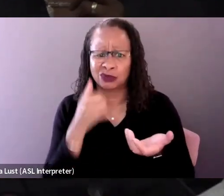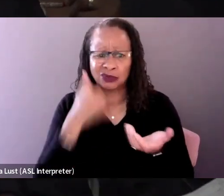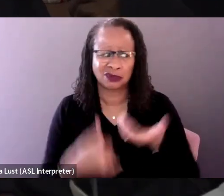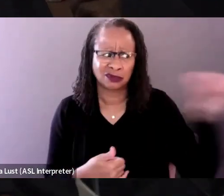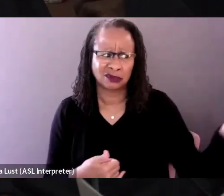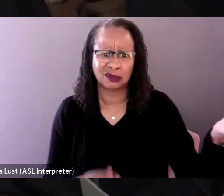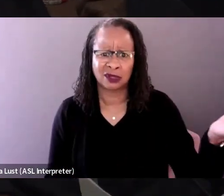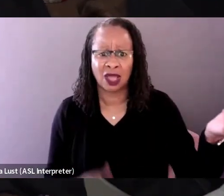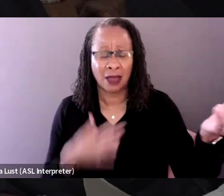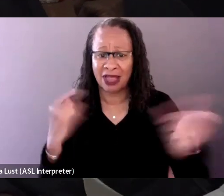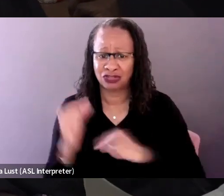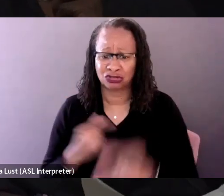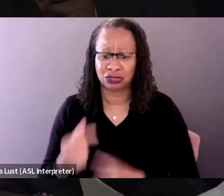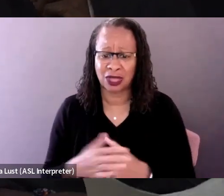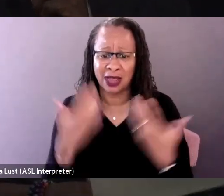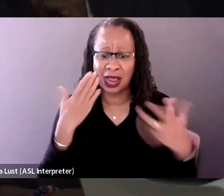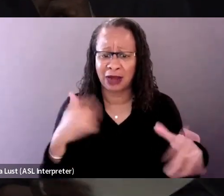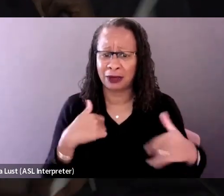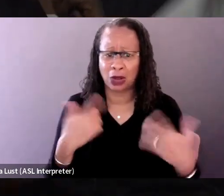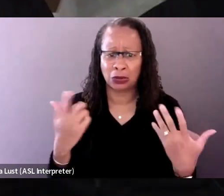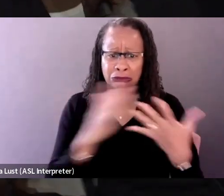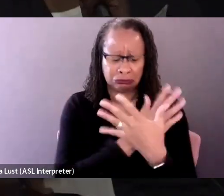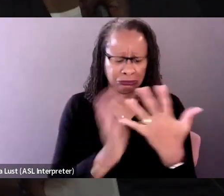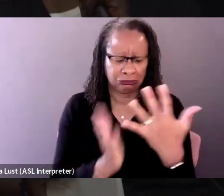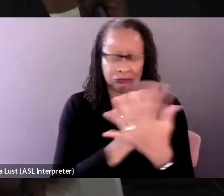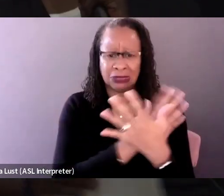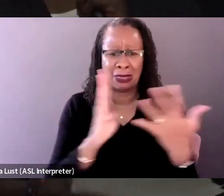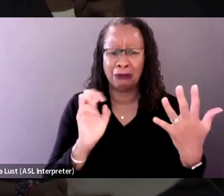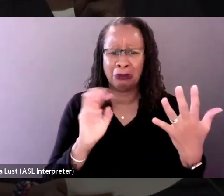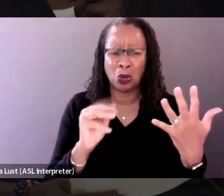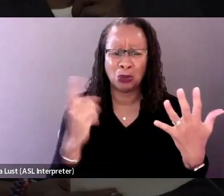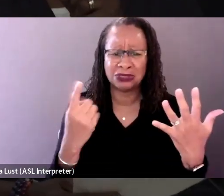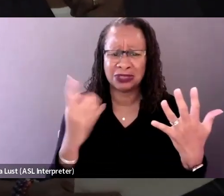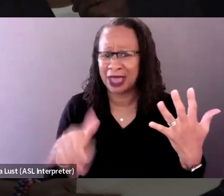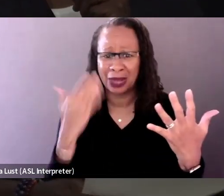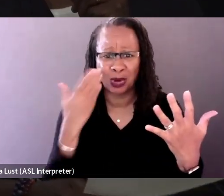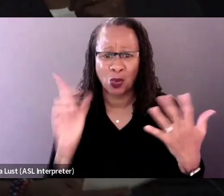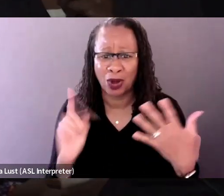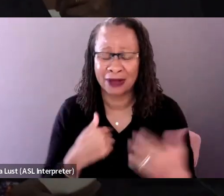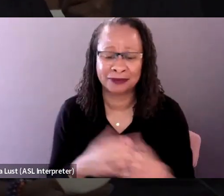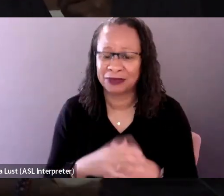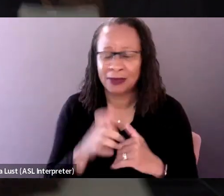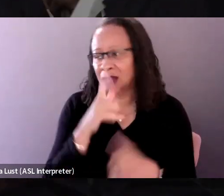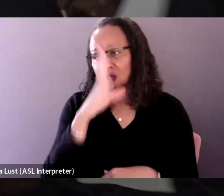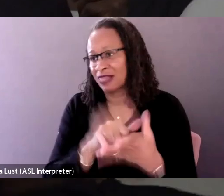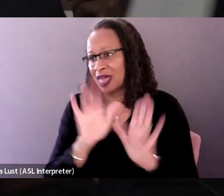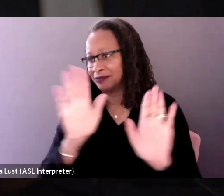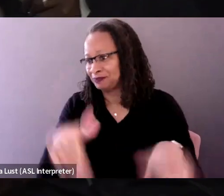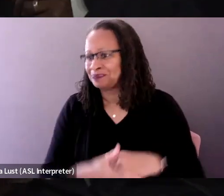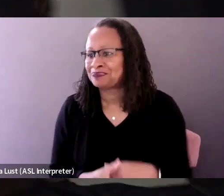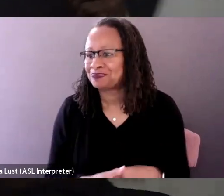somewhere in the boom. I don't even know what I am. I'm not going to even talk about that, right? But it definitely is, technology is